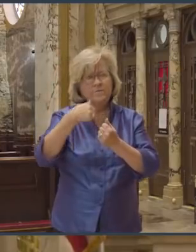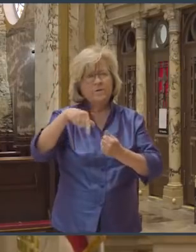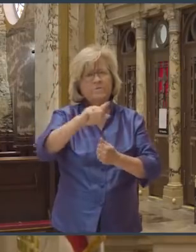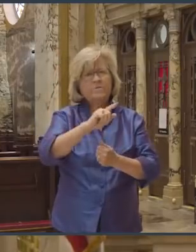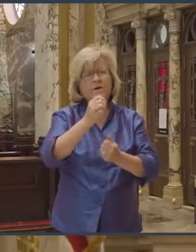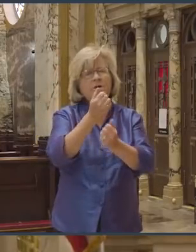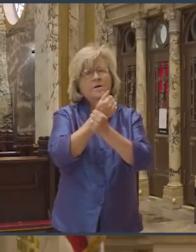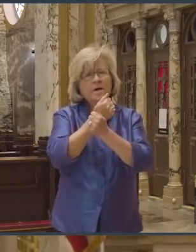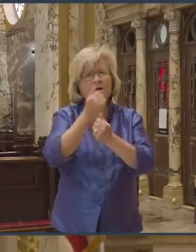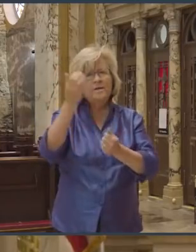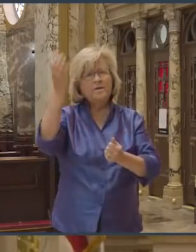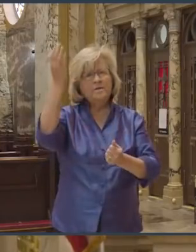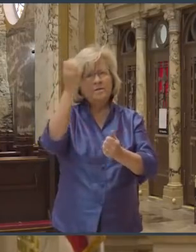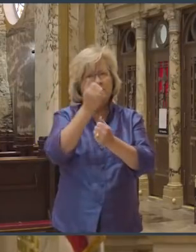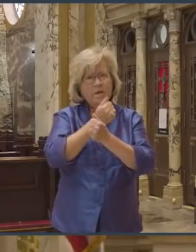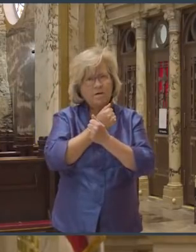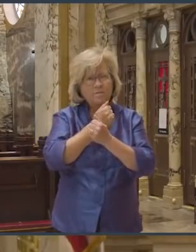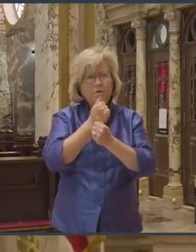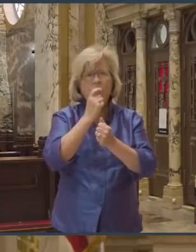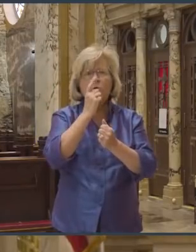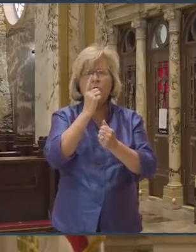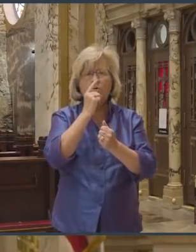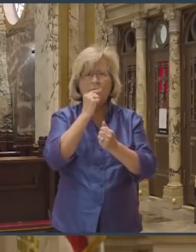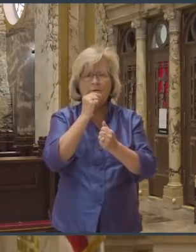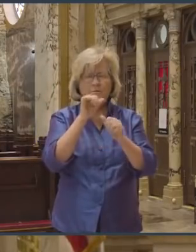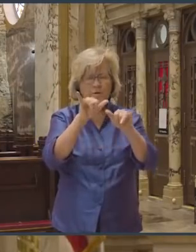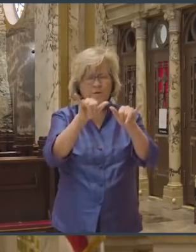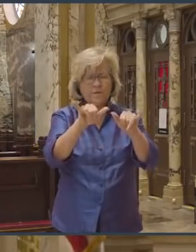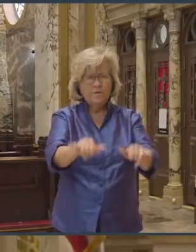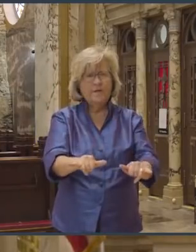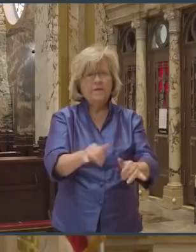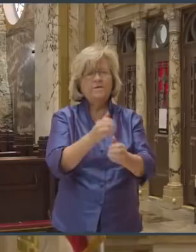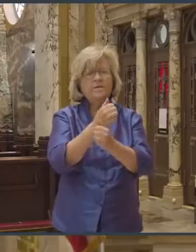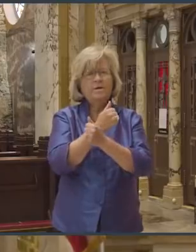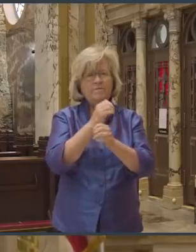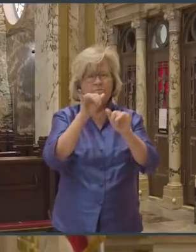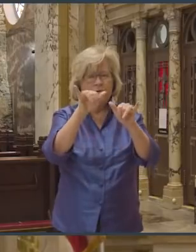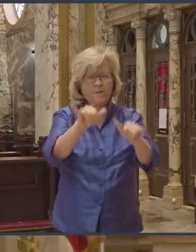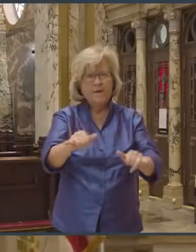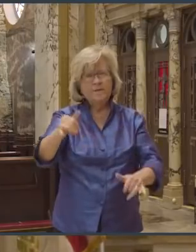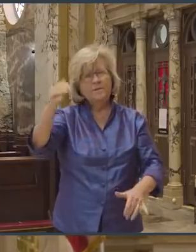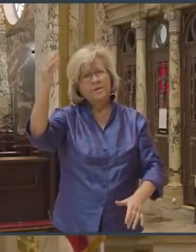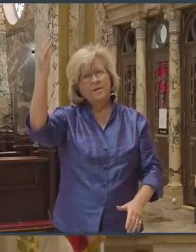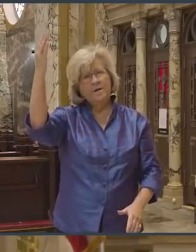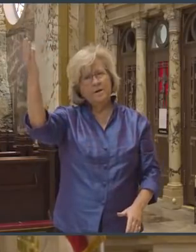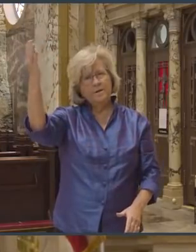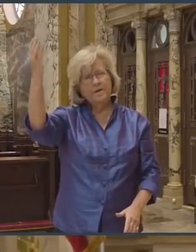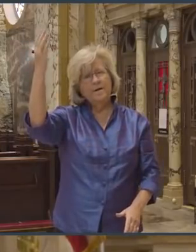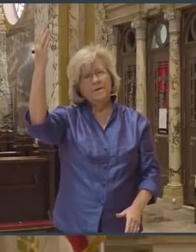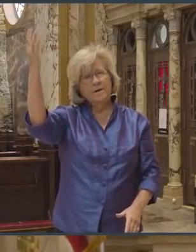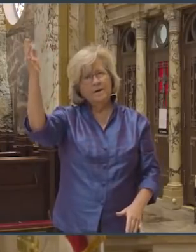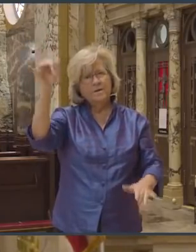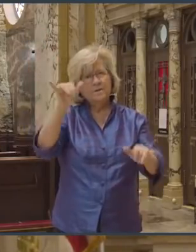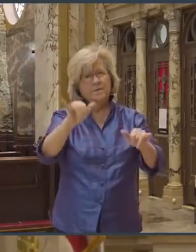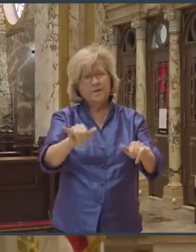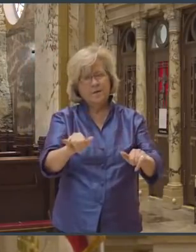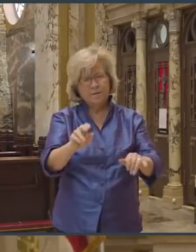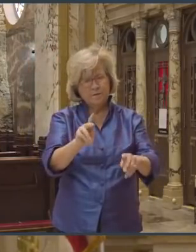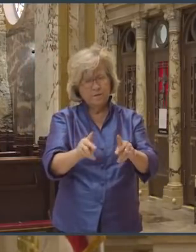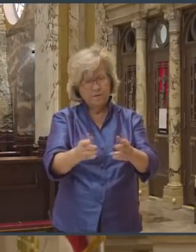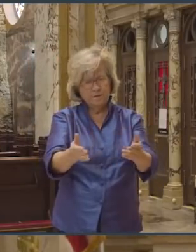God is love, and whoever remains in love remains in God, and God in him.